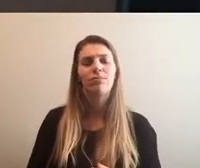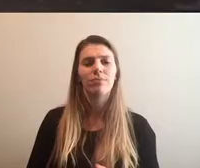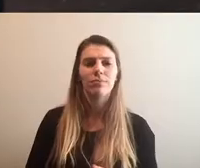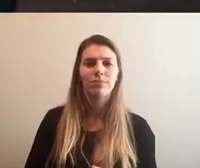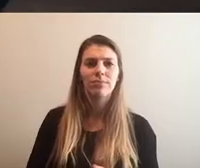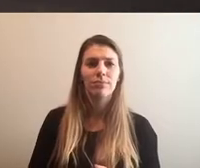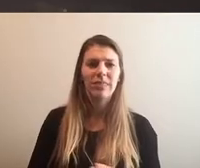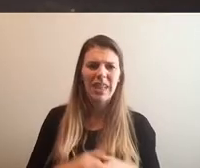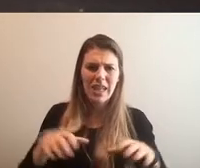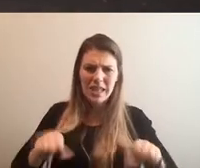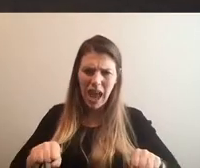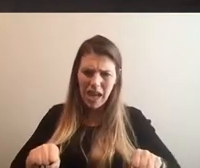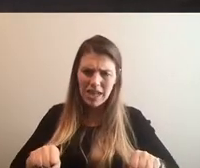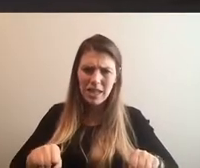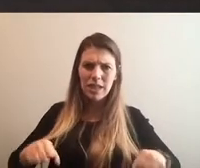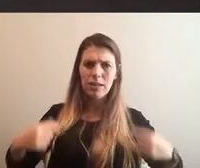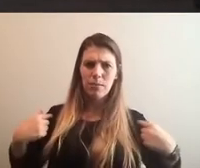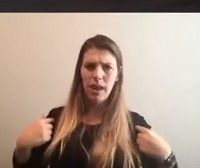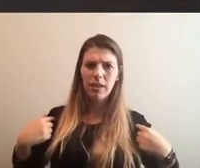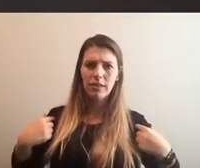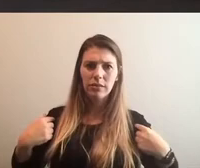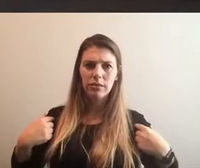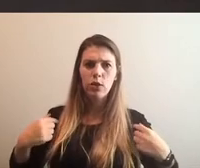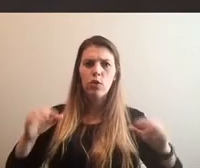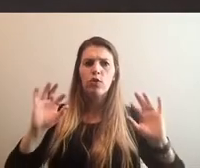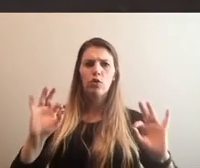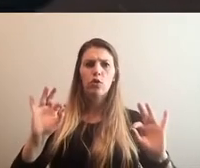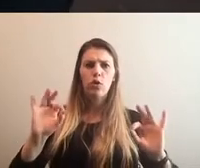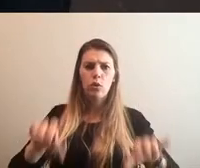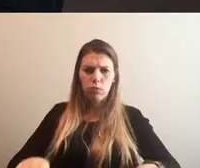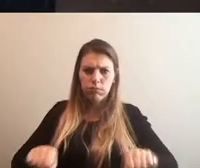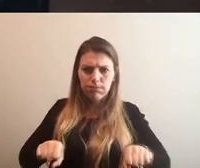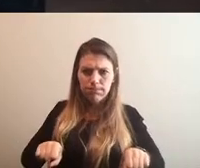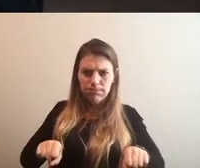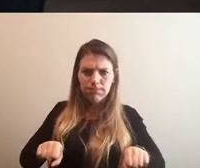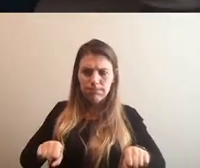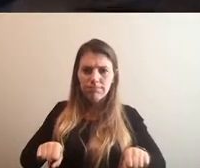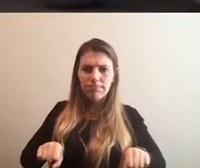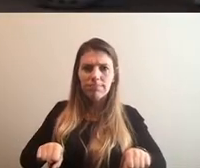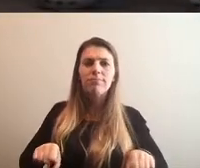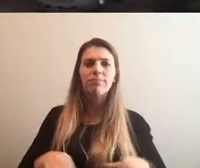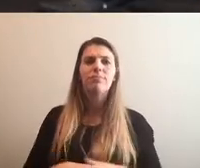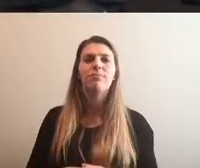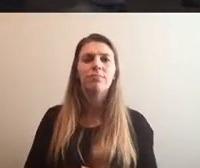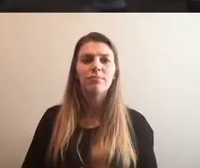Nice and tight, sit back. Good, keep that bar close.